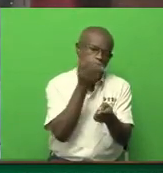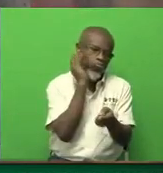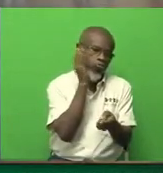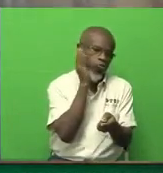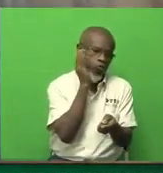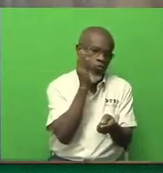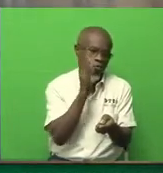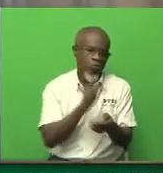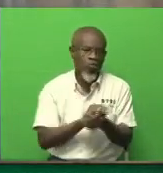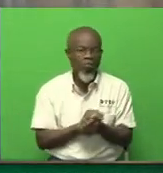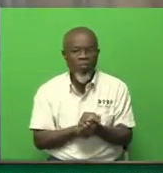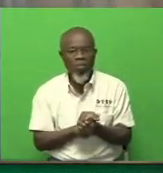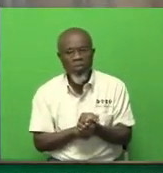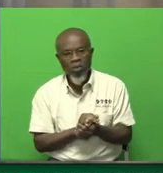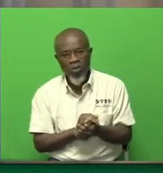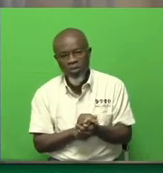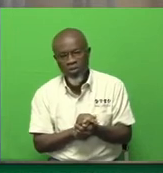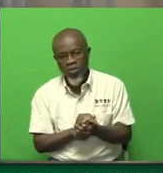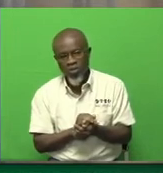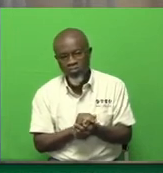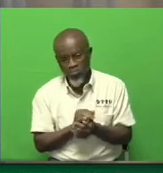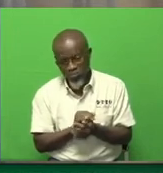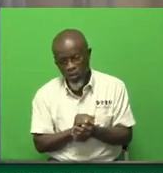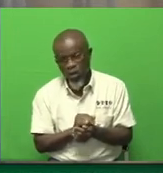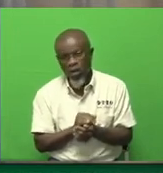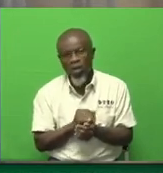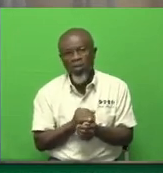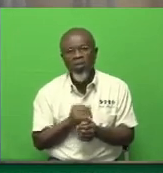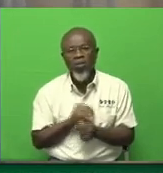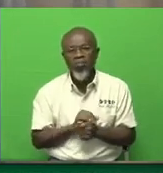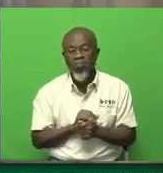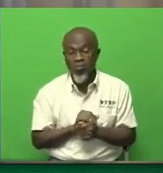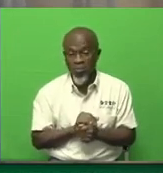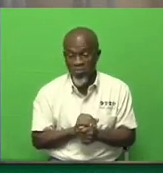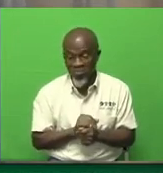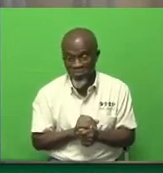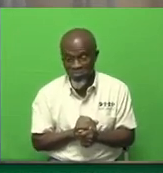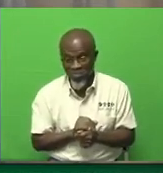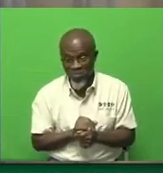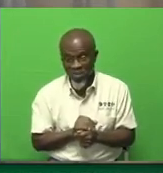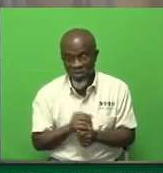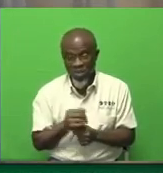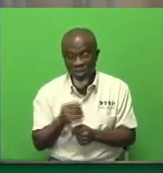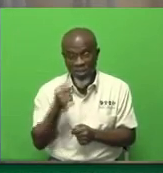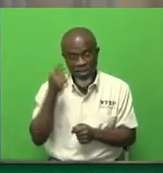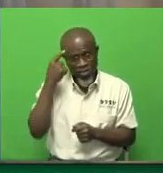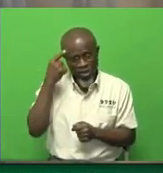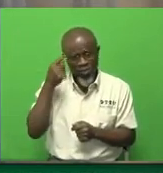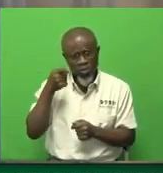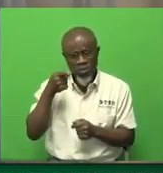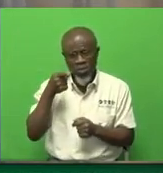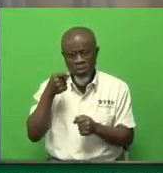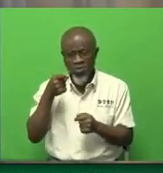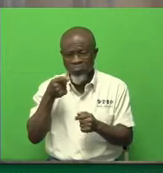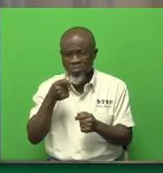Madam I thought they were objected to do it unscrupulously because that's all I had said up to that point